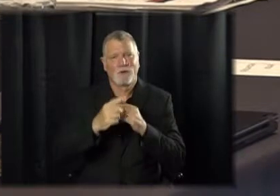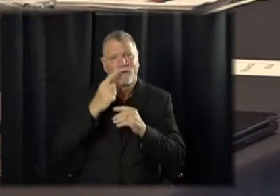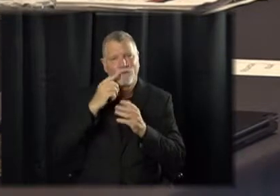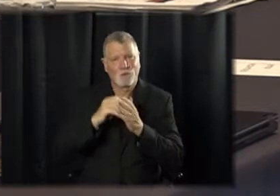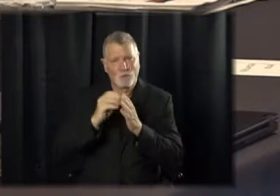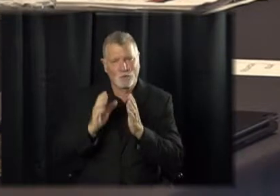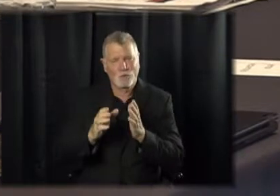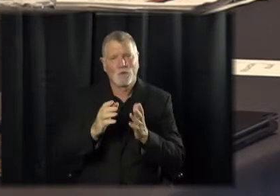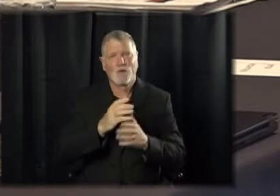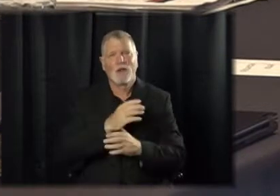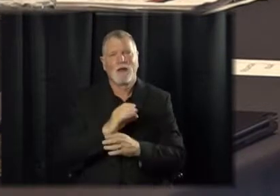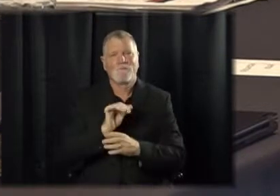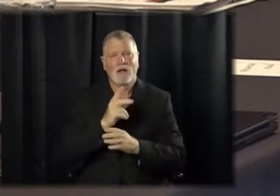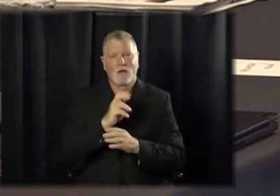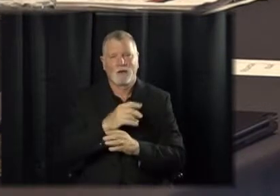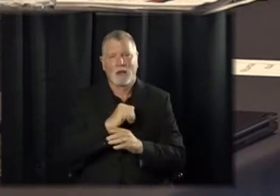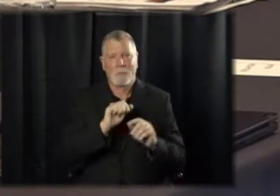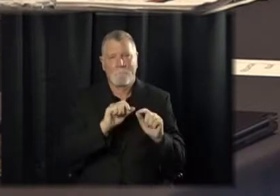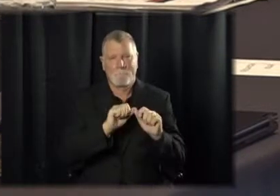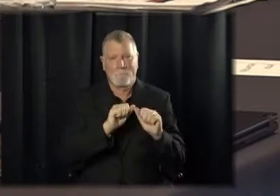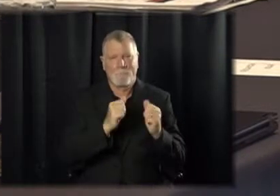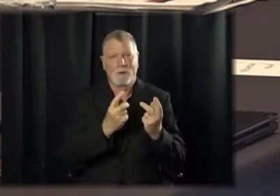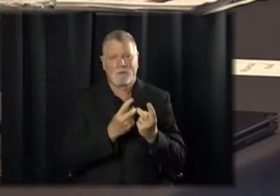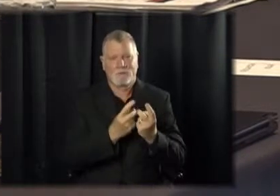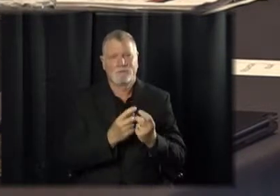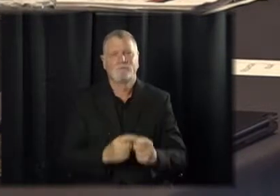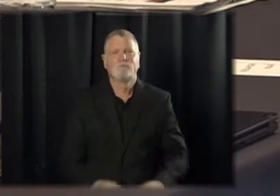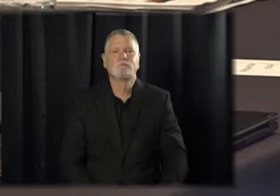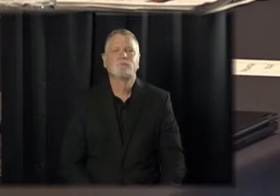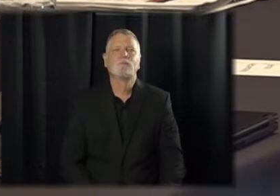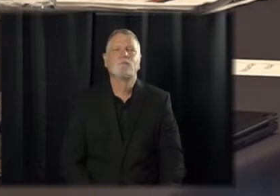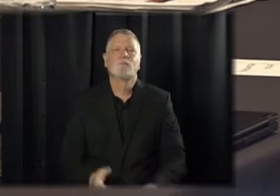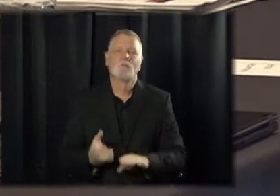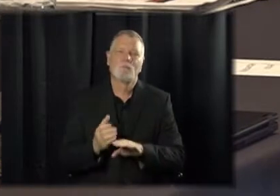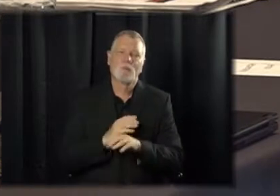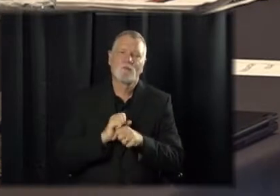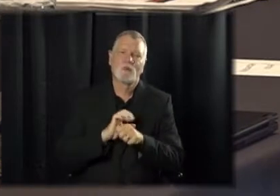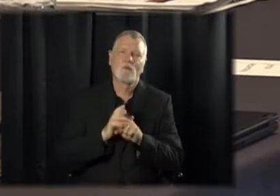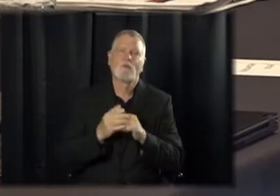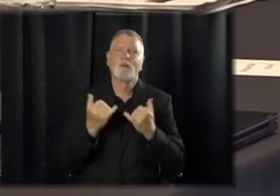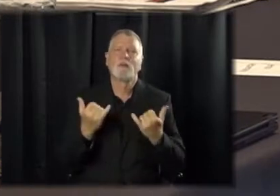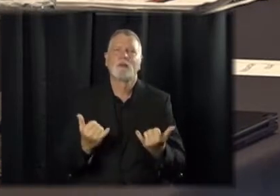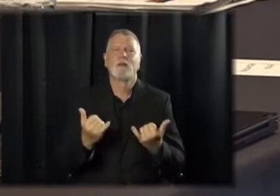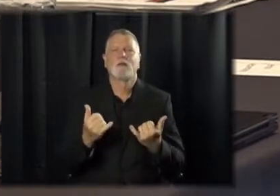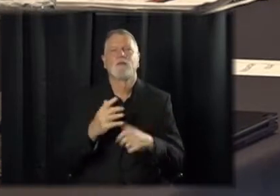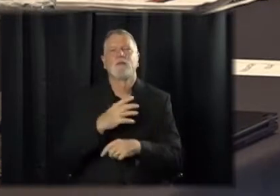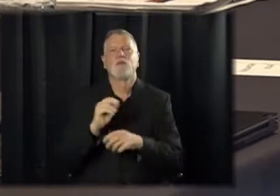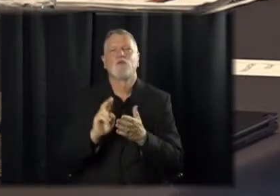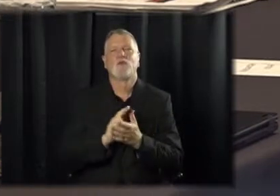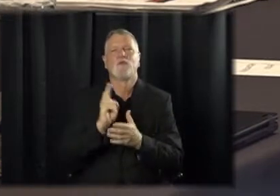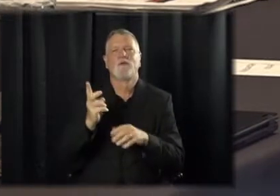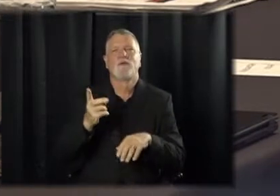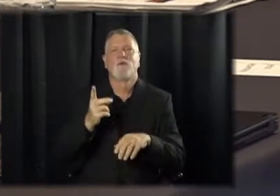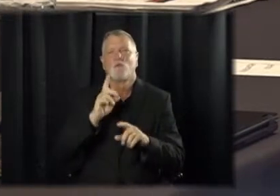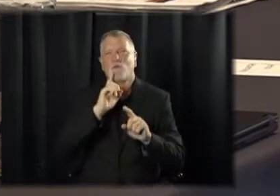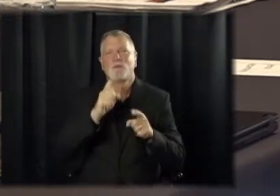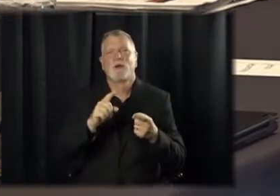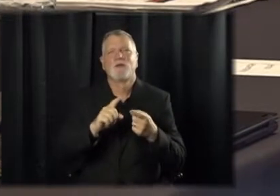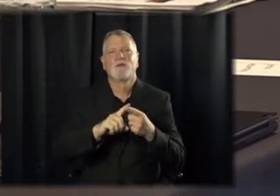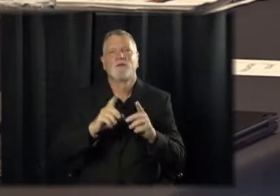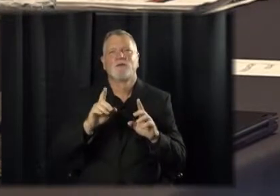students, faculty, and administration. Prior to COVID, and even to this date, the university response to